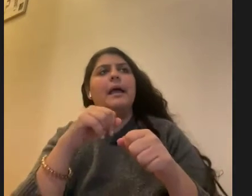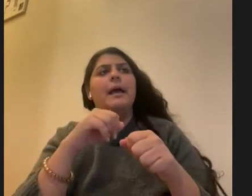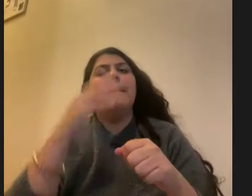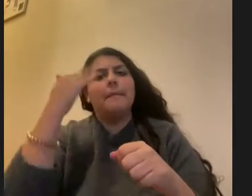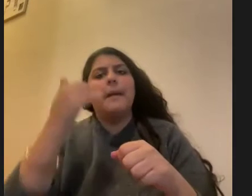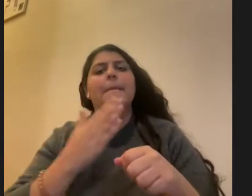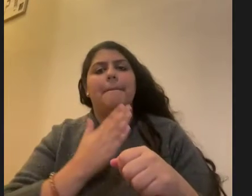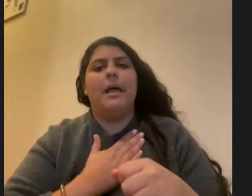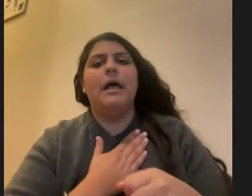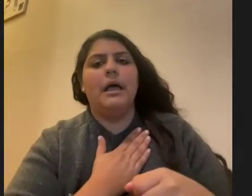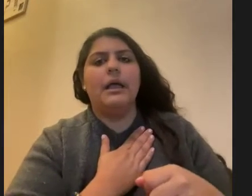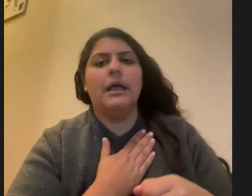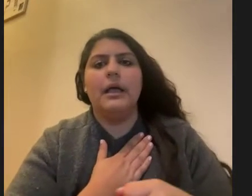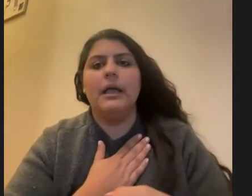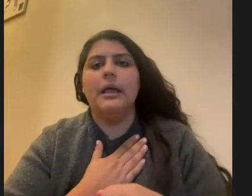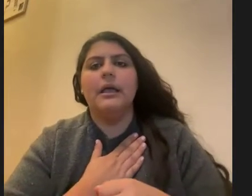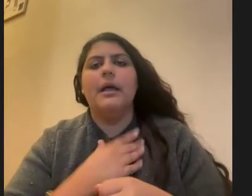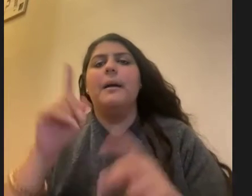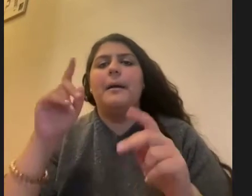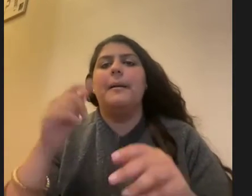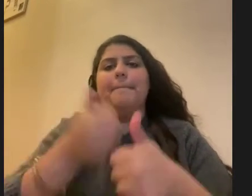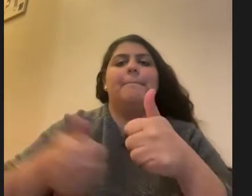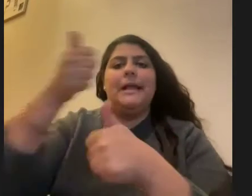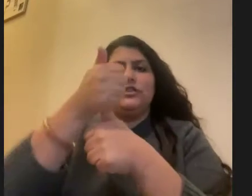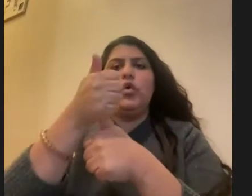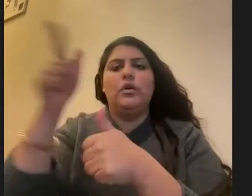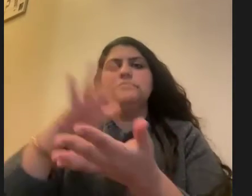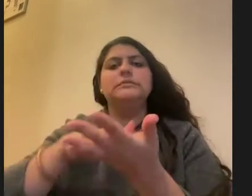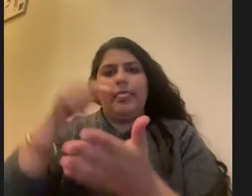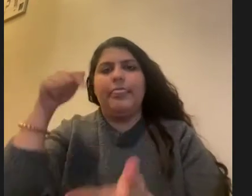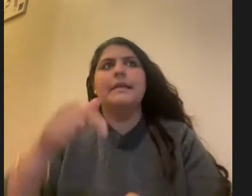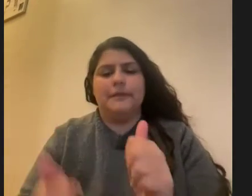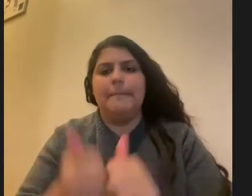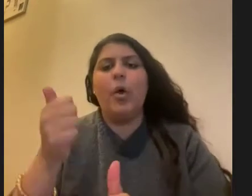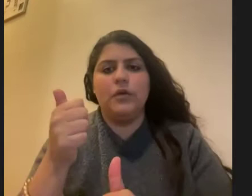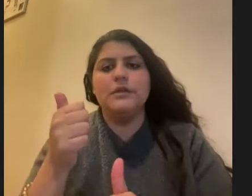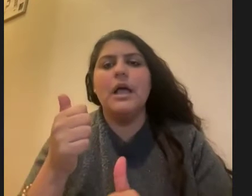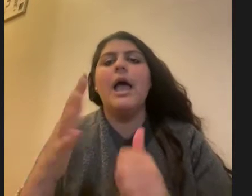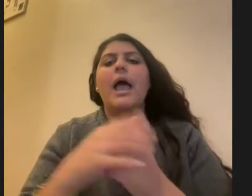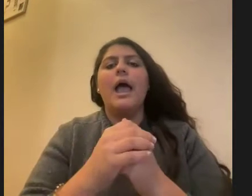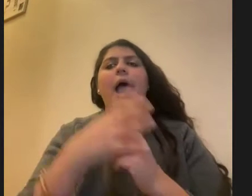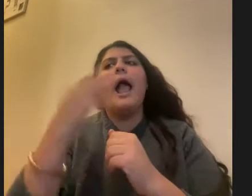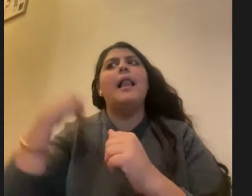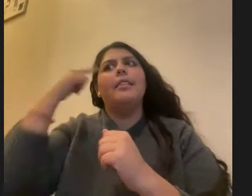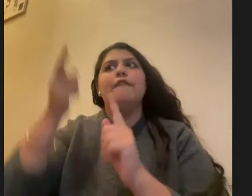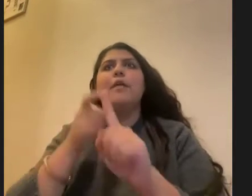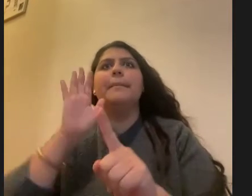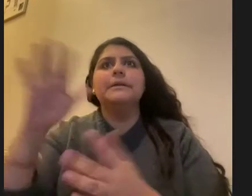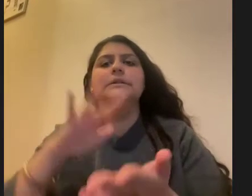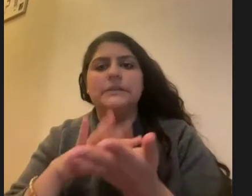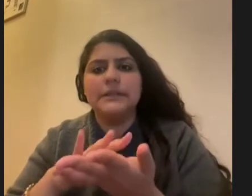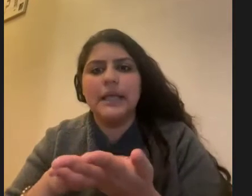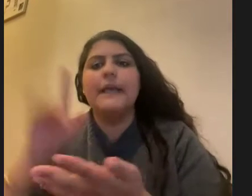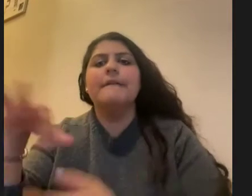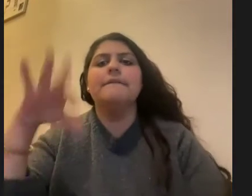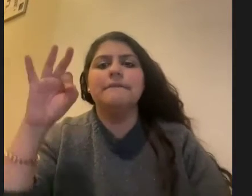or my, who runs my lab does a lot of study of this. And I believe from his study, actually, he found that